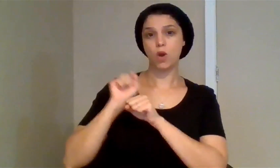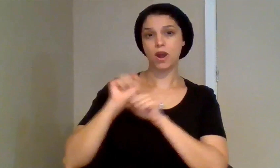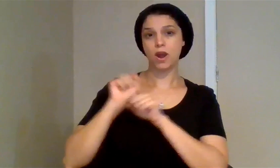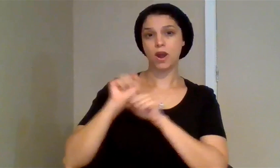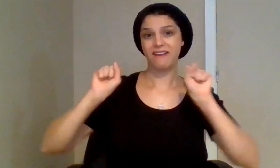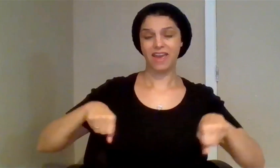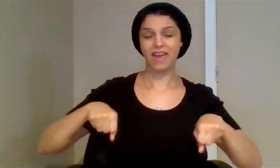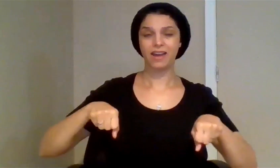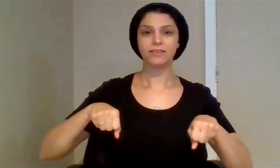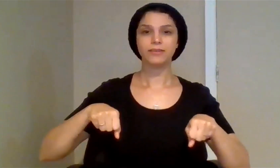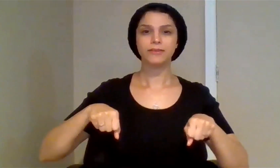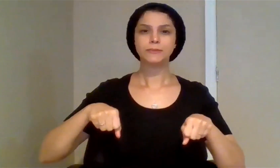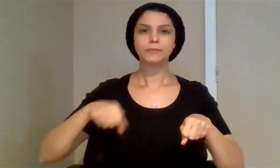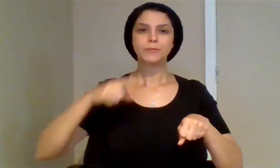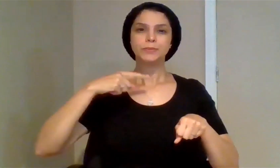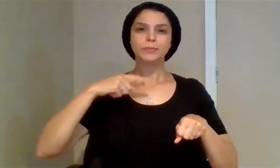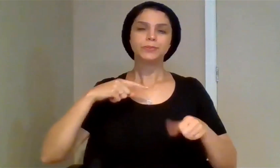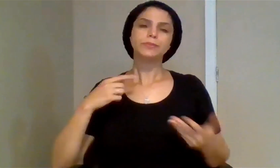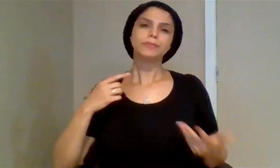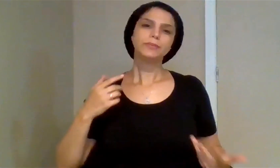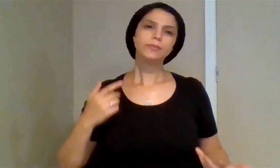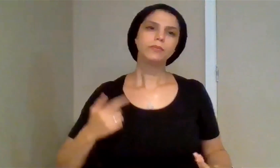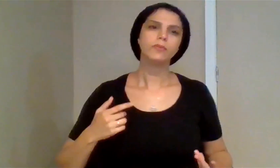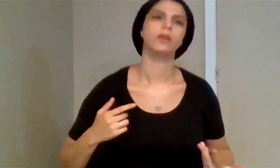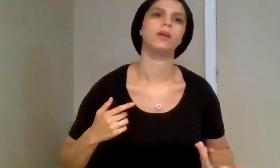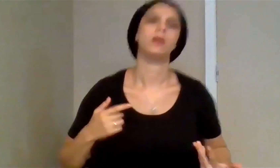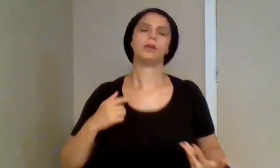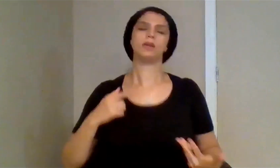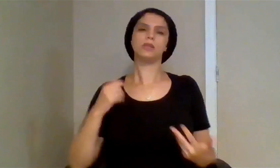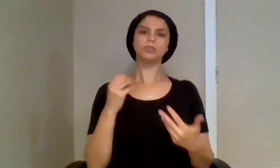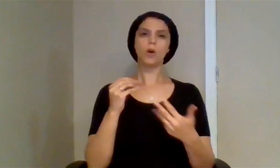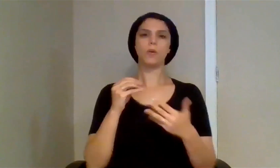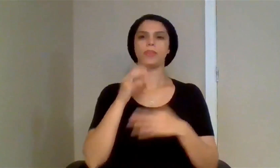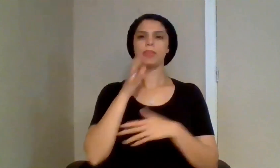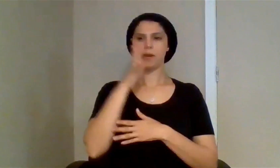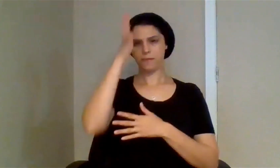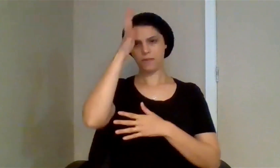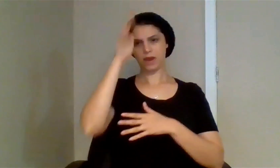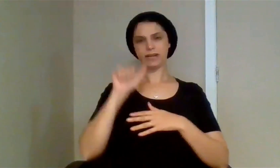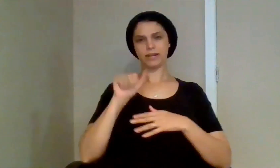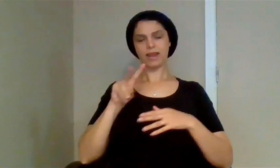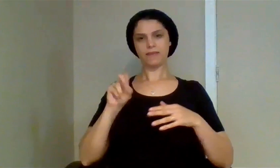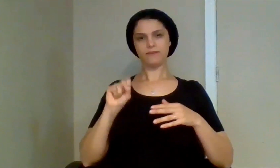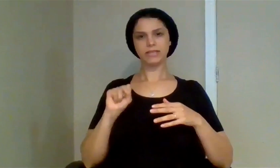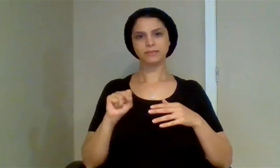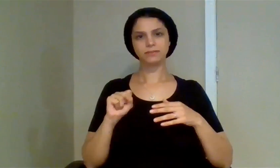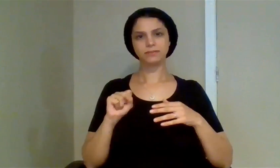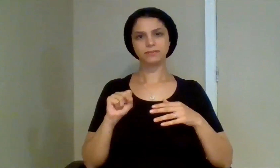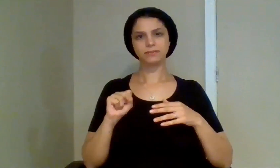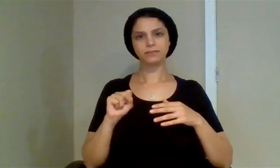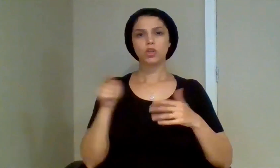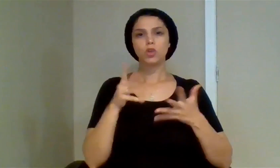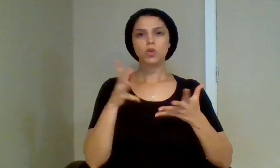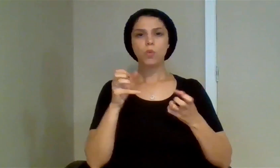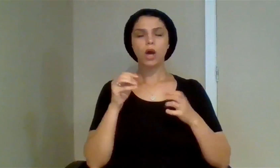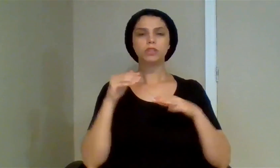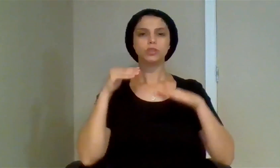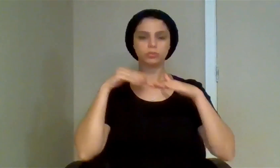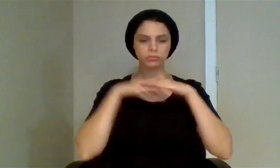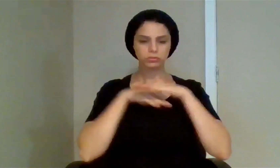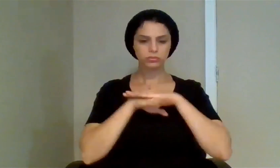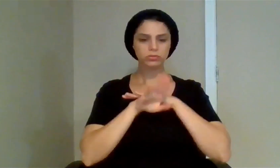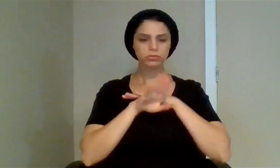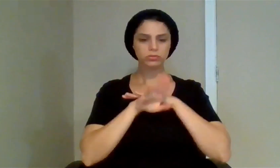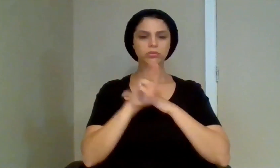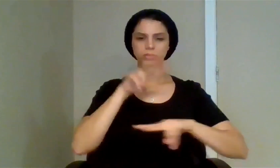a need for being logged in to the parent Canvas app. You want to be logged in and using the